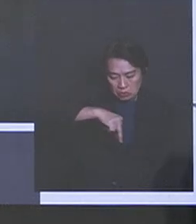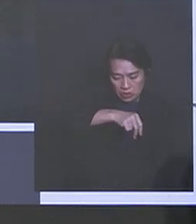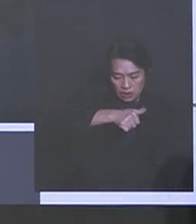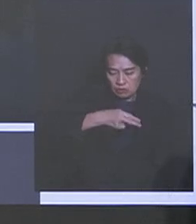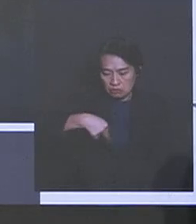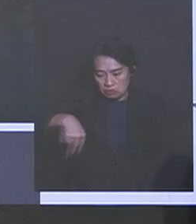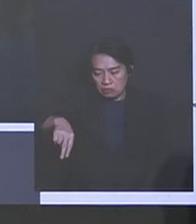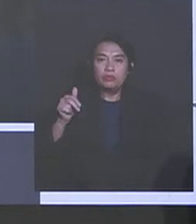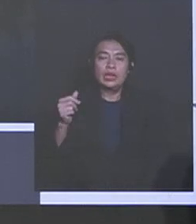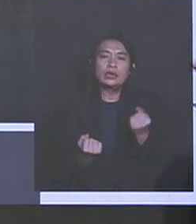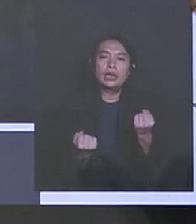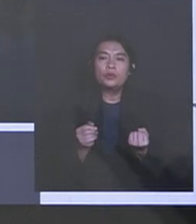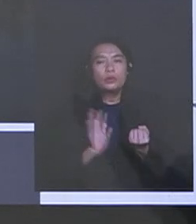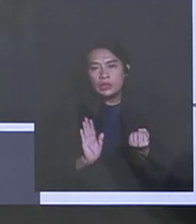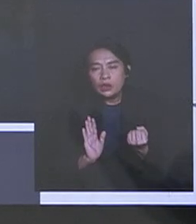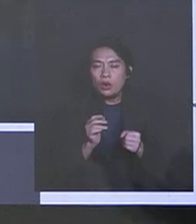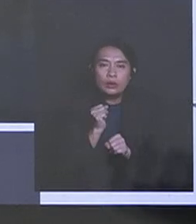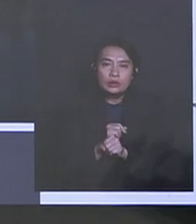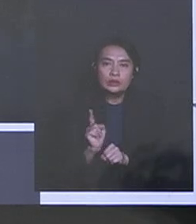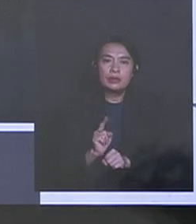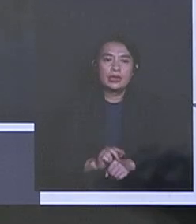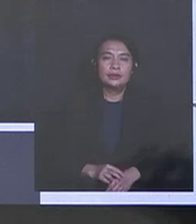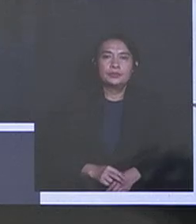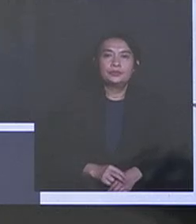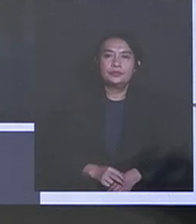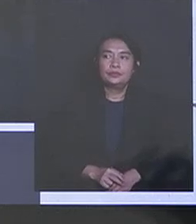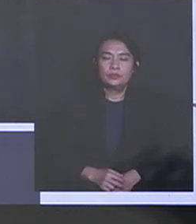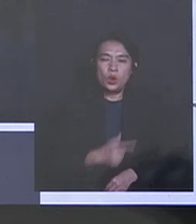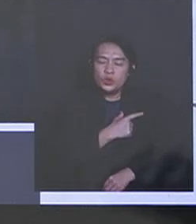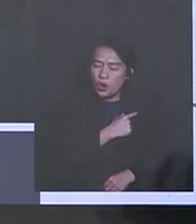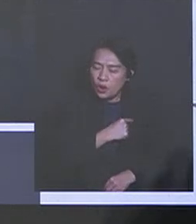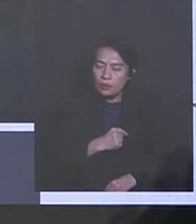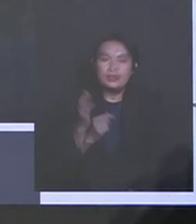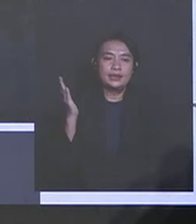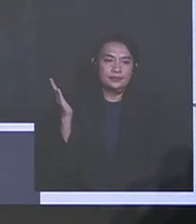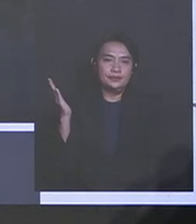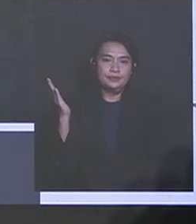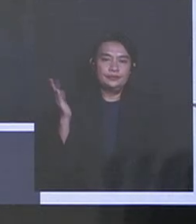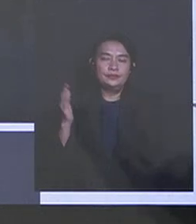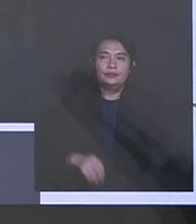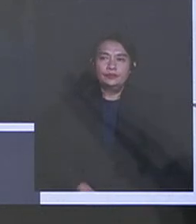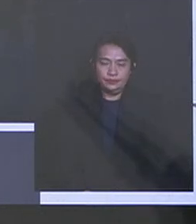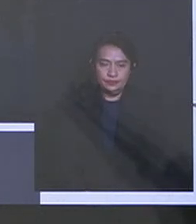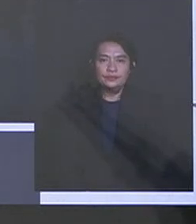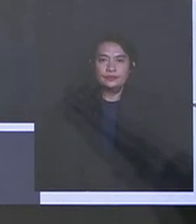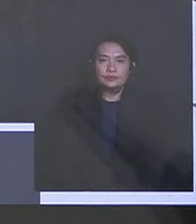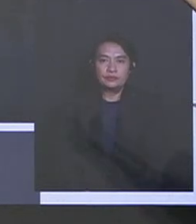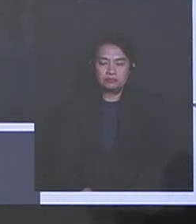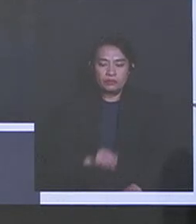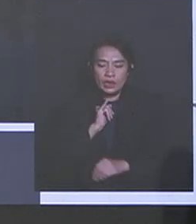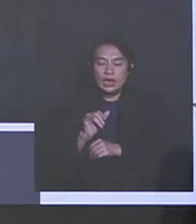experience. And I love to show this image, people that maybe have not been to New York City. This is also New York